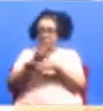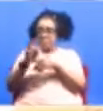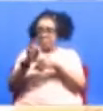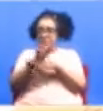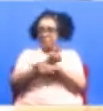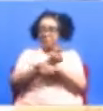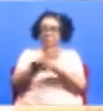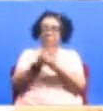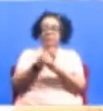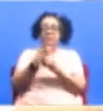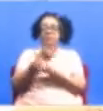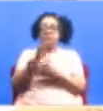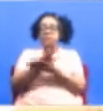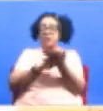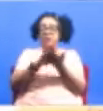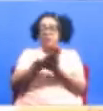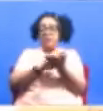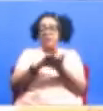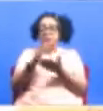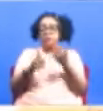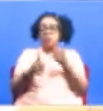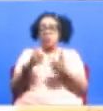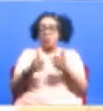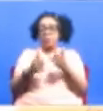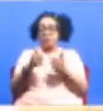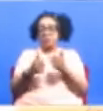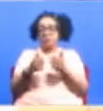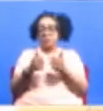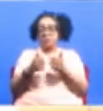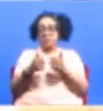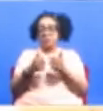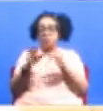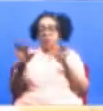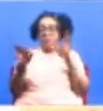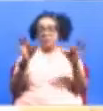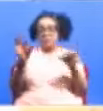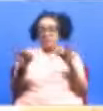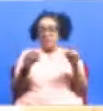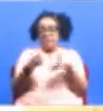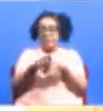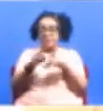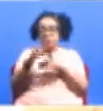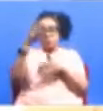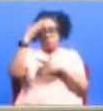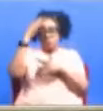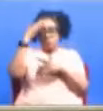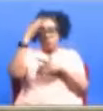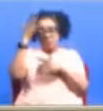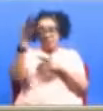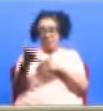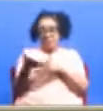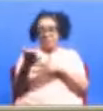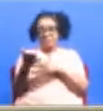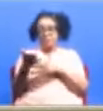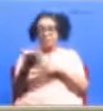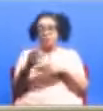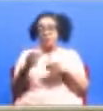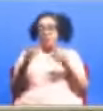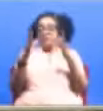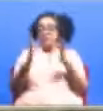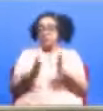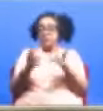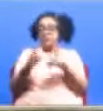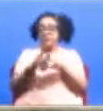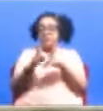sehemu tofauti ambazo tumeweza ku identify na kujua ya kwamba hao fisi wako. The officials have also called